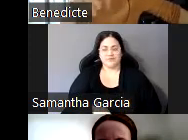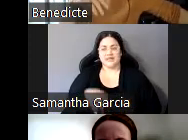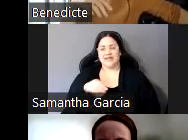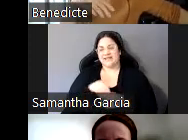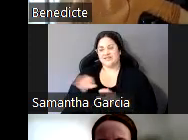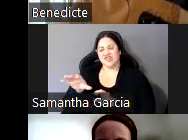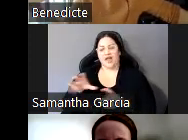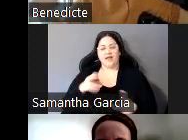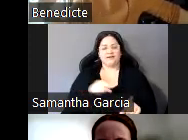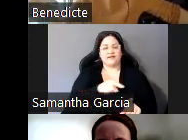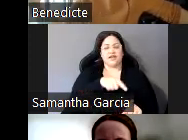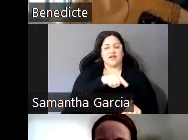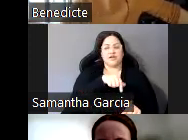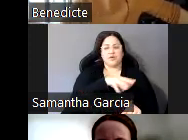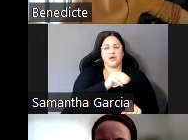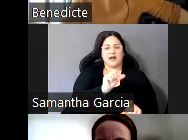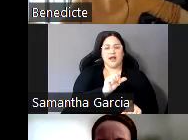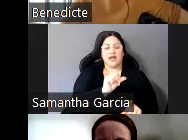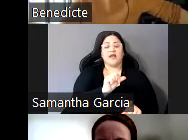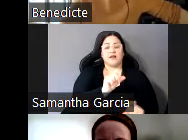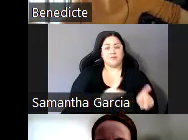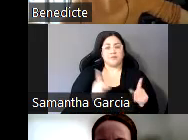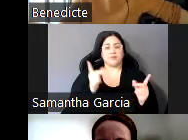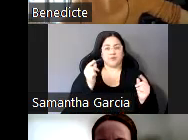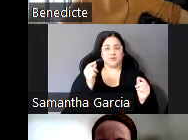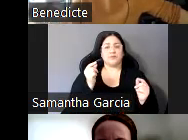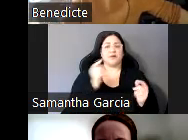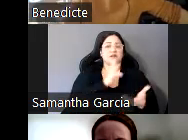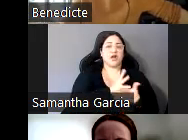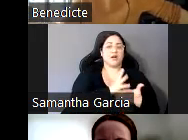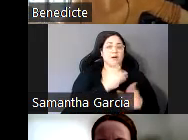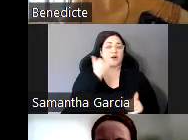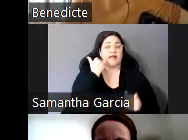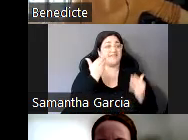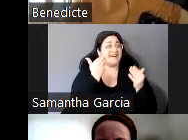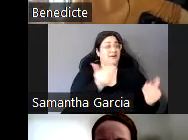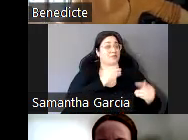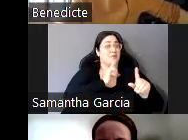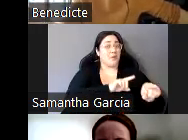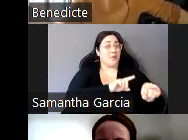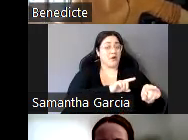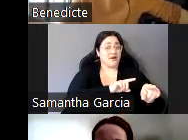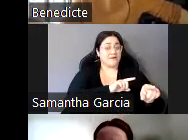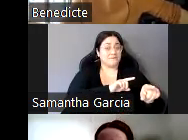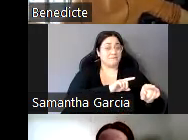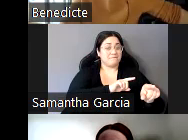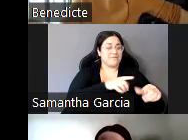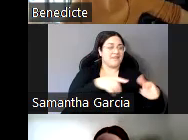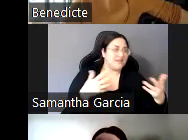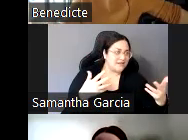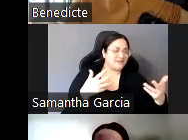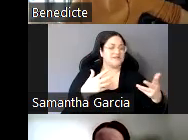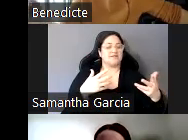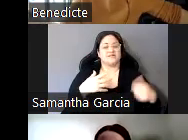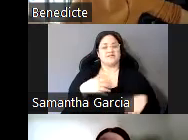about people sometimes going to report to the law enforcement agency and kind of either there's not a lot of follow-up